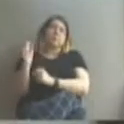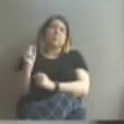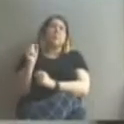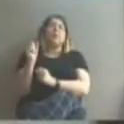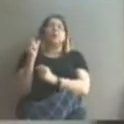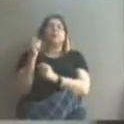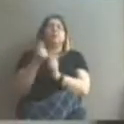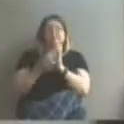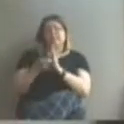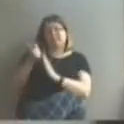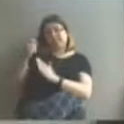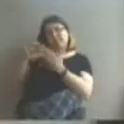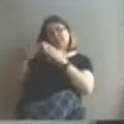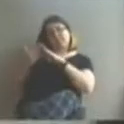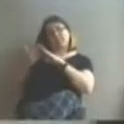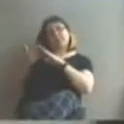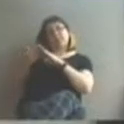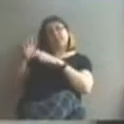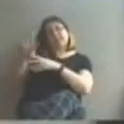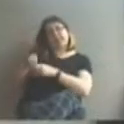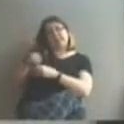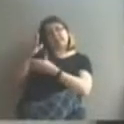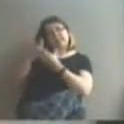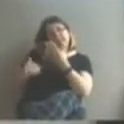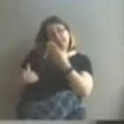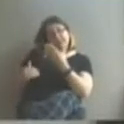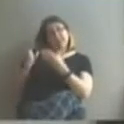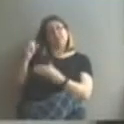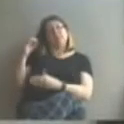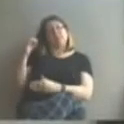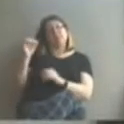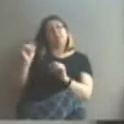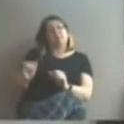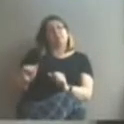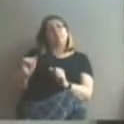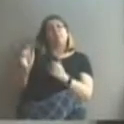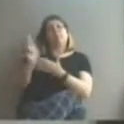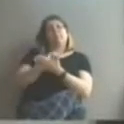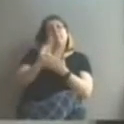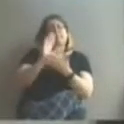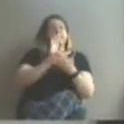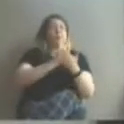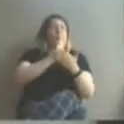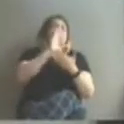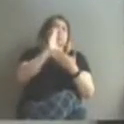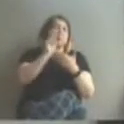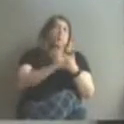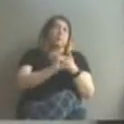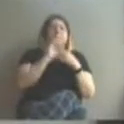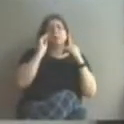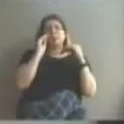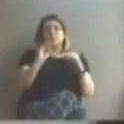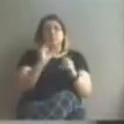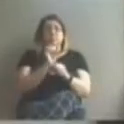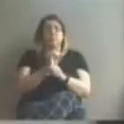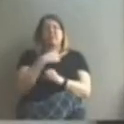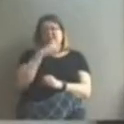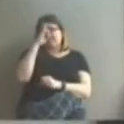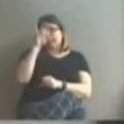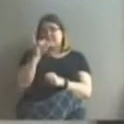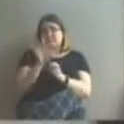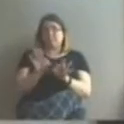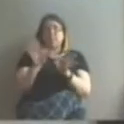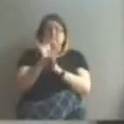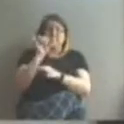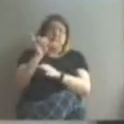was to remove the community engagement component piece so that we can purify curriculum and instruction work. I think that is important. That is our